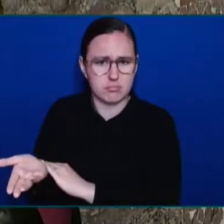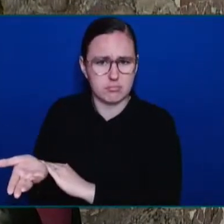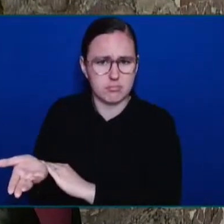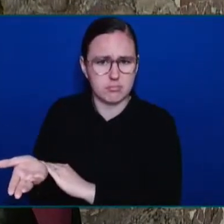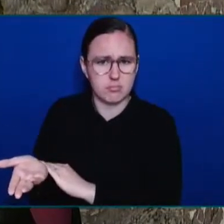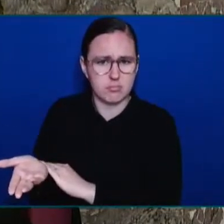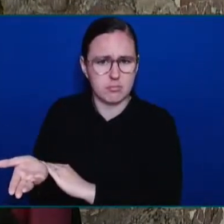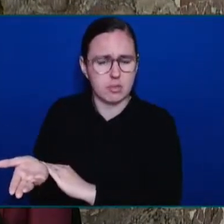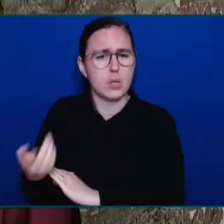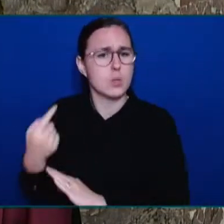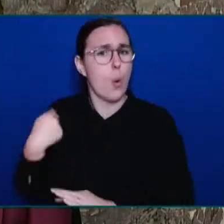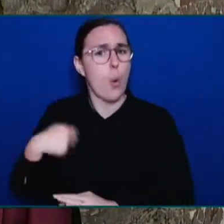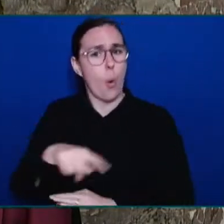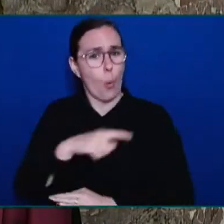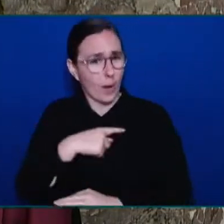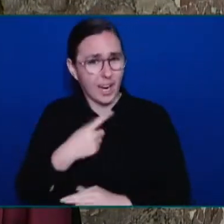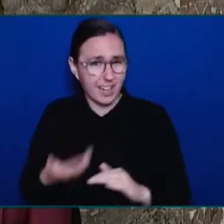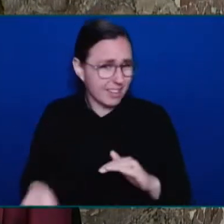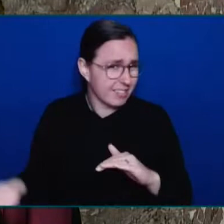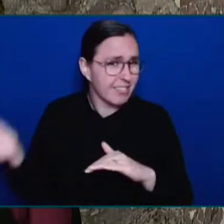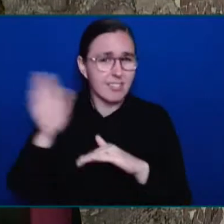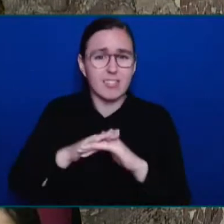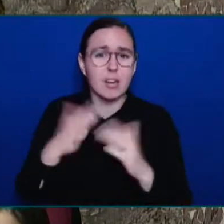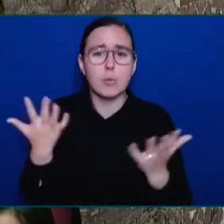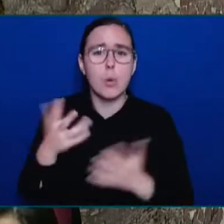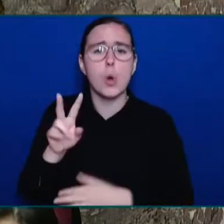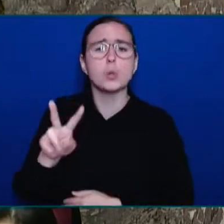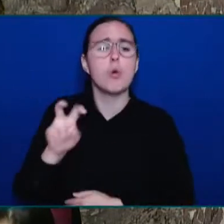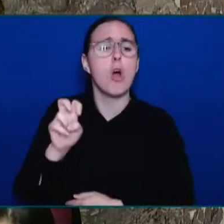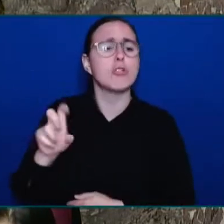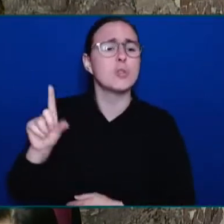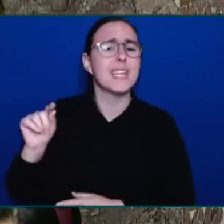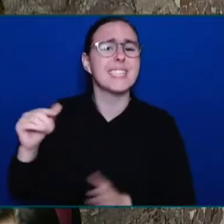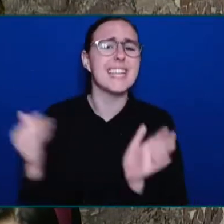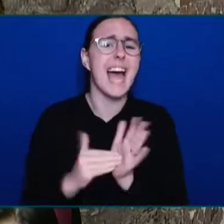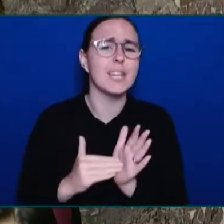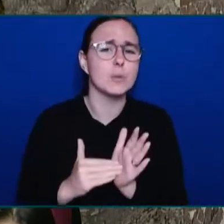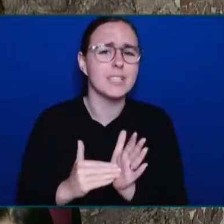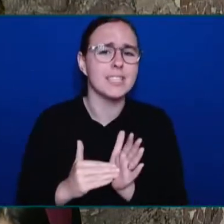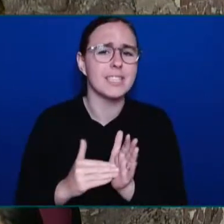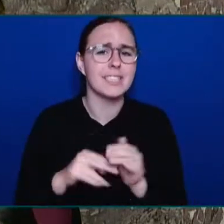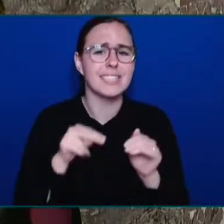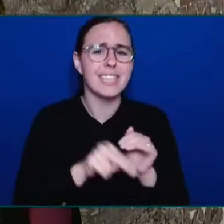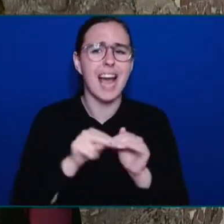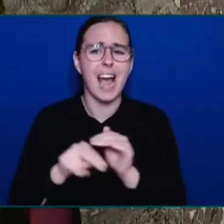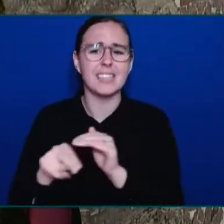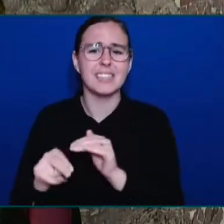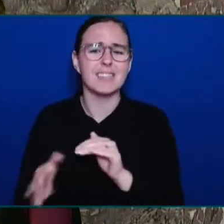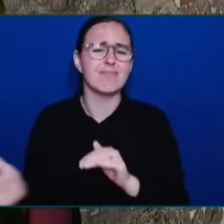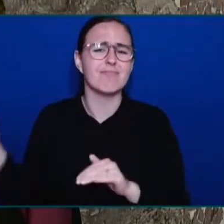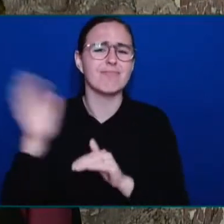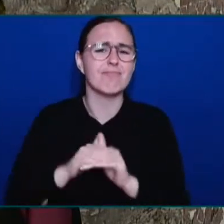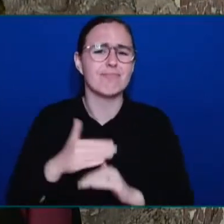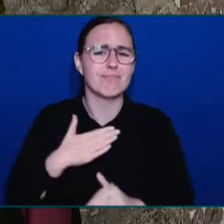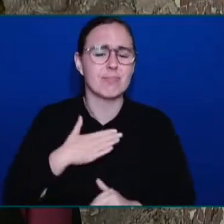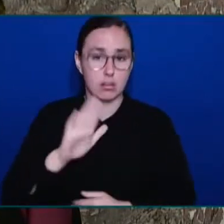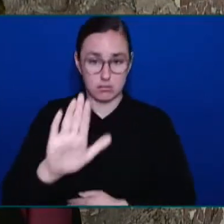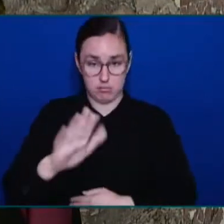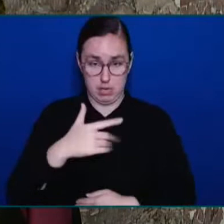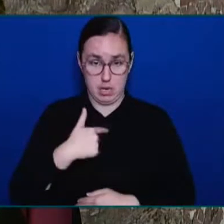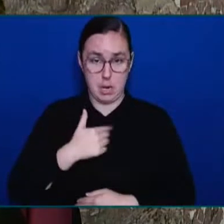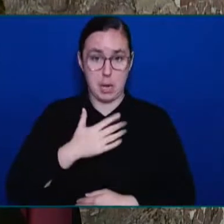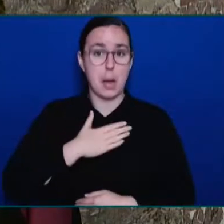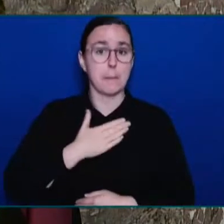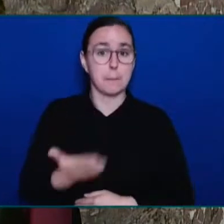220,000. That's 220,000 CT scans. Now, I admit, Honourable Speaker, I admit that the low